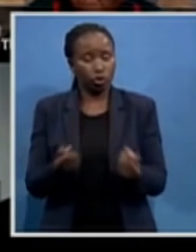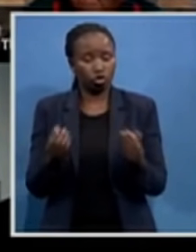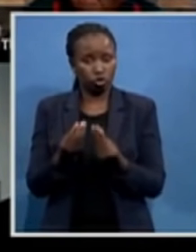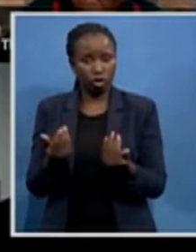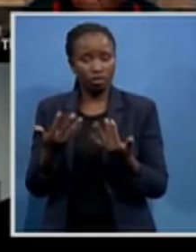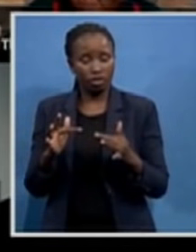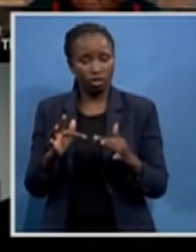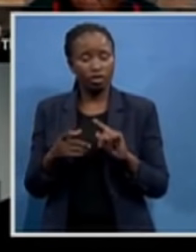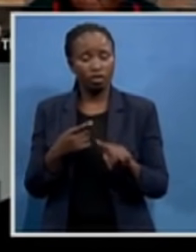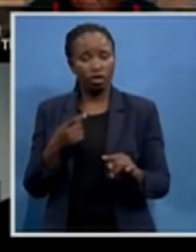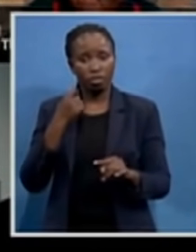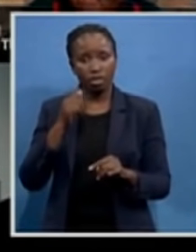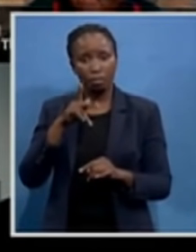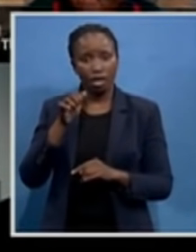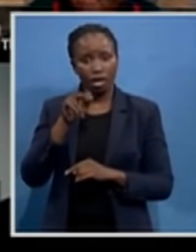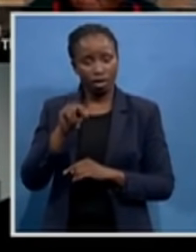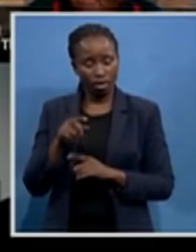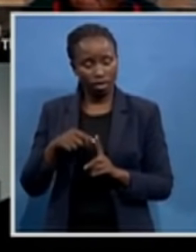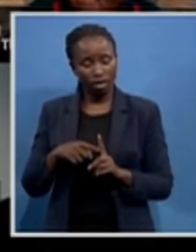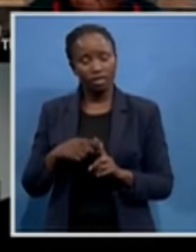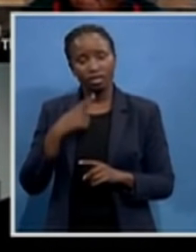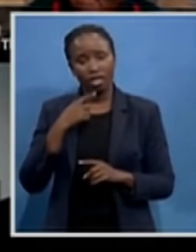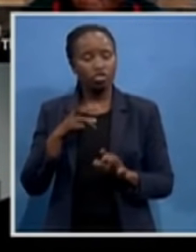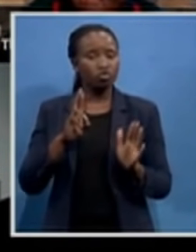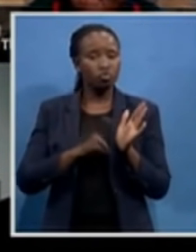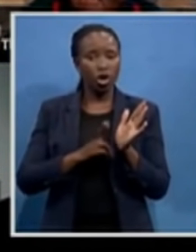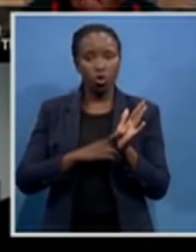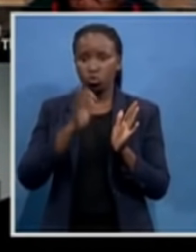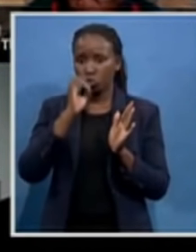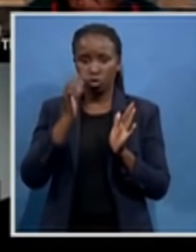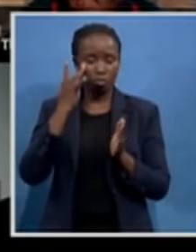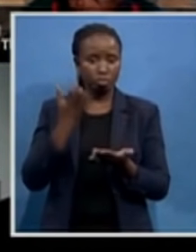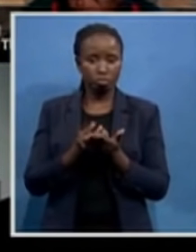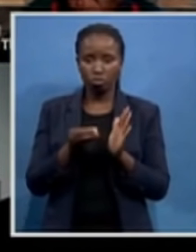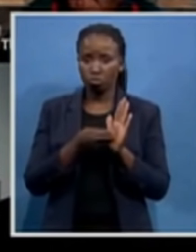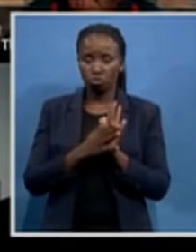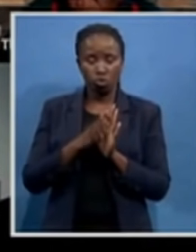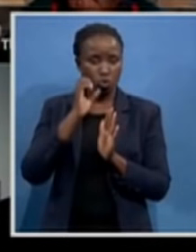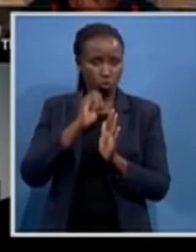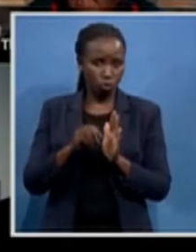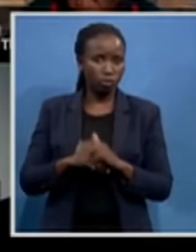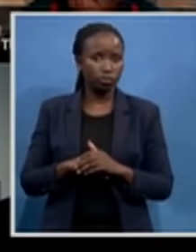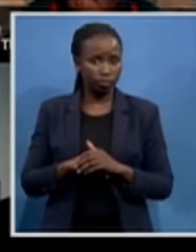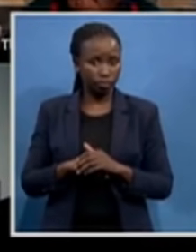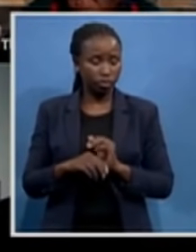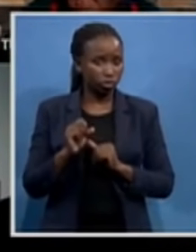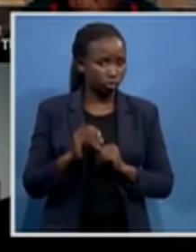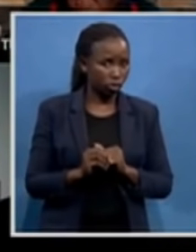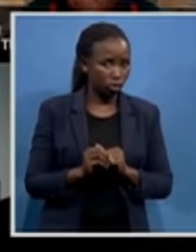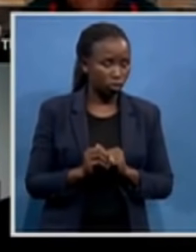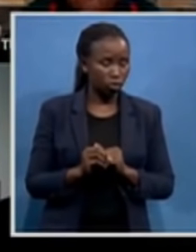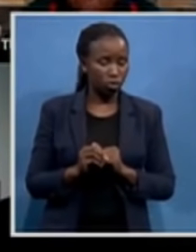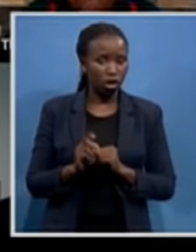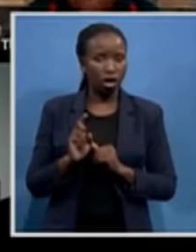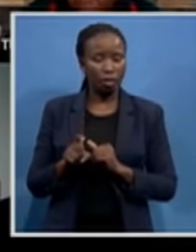record, no written argument has been filed. The matter should be struck from the roll with costs, and again, including the costs of 2 counsel where so